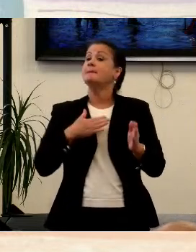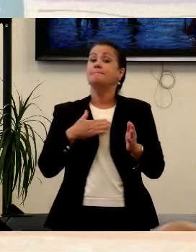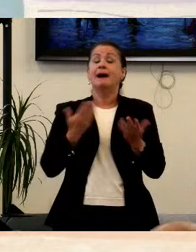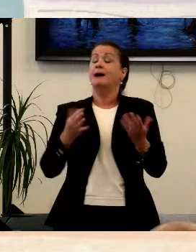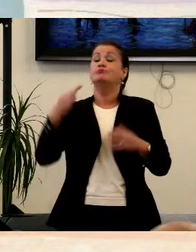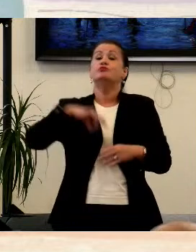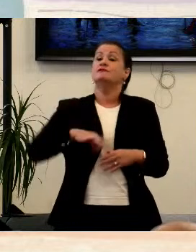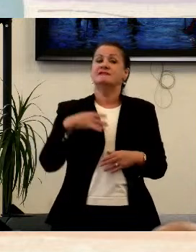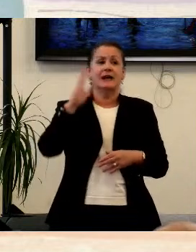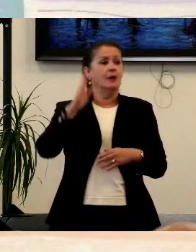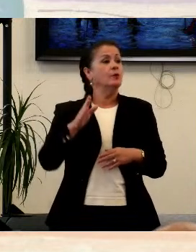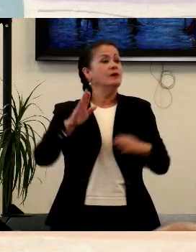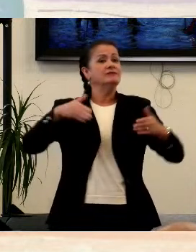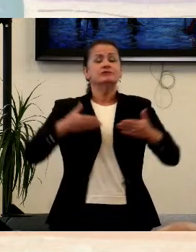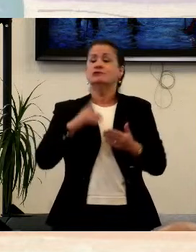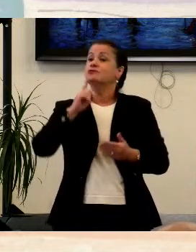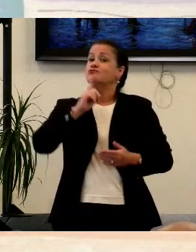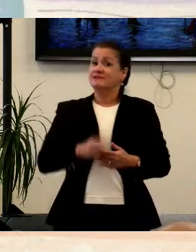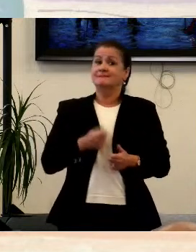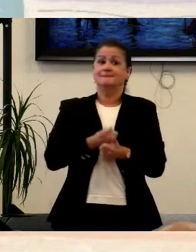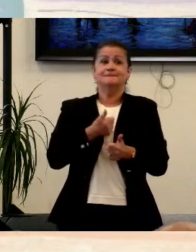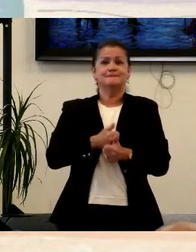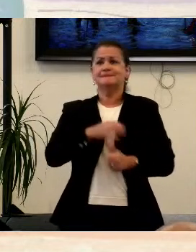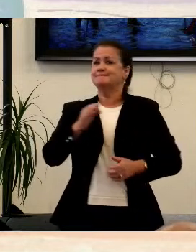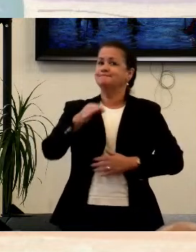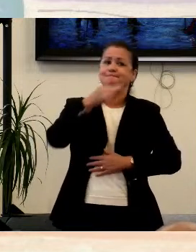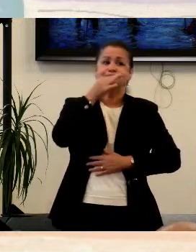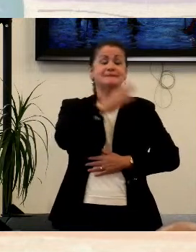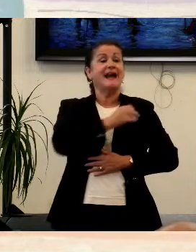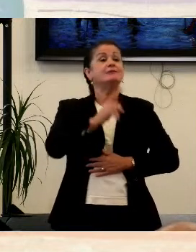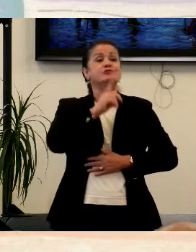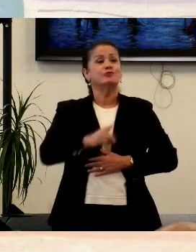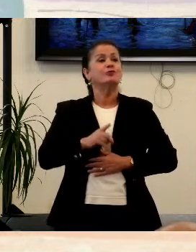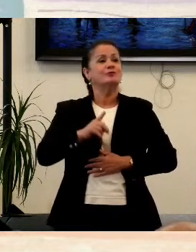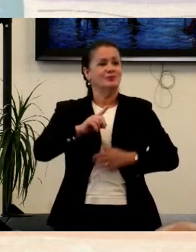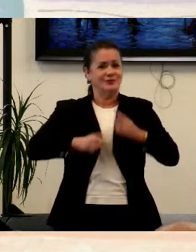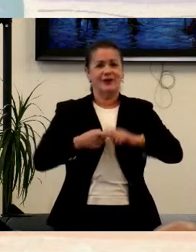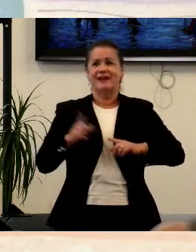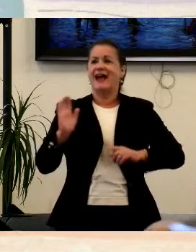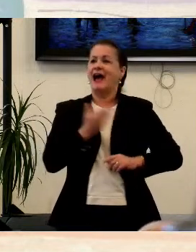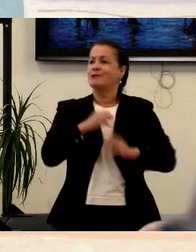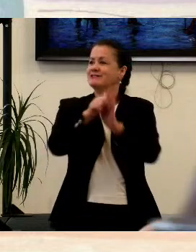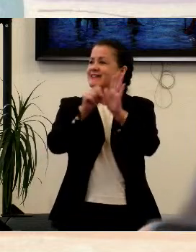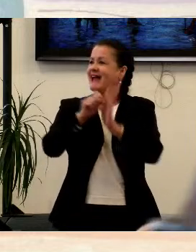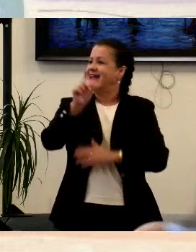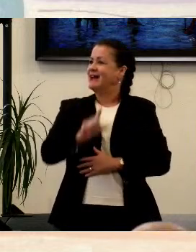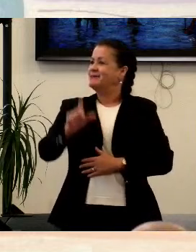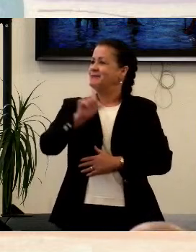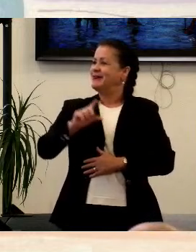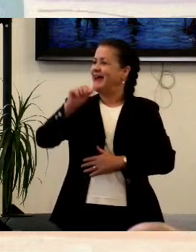to do, I'll introduce an actual expert, as well as a true friend, our state librarian, Annie Norman.